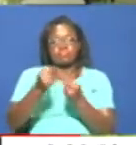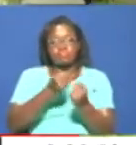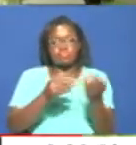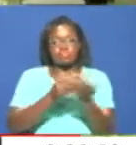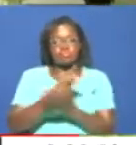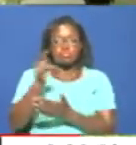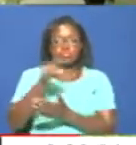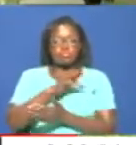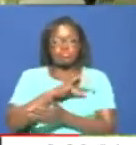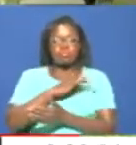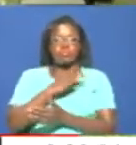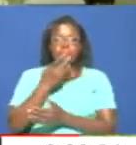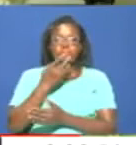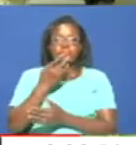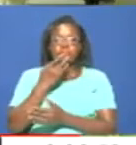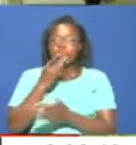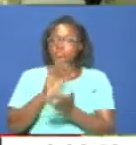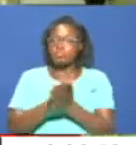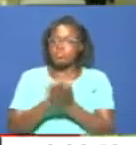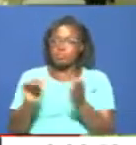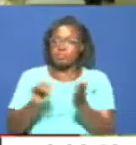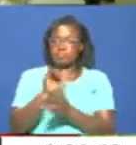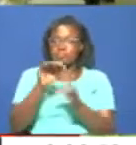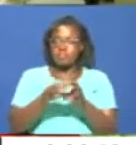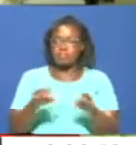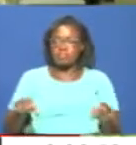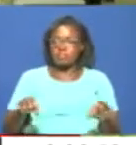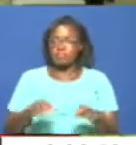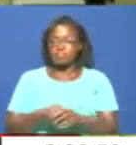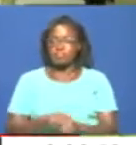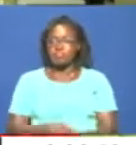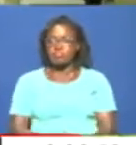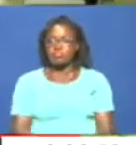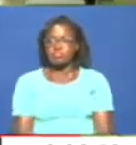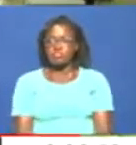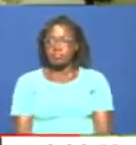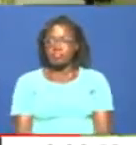gains favor in the export market. Reporting for Prime Edition, my name is Hibak Said.